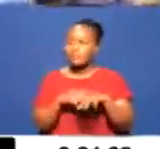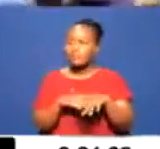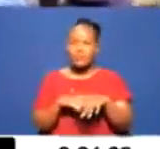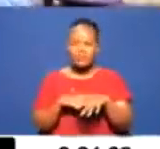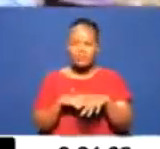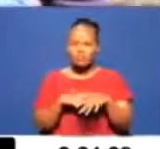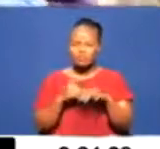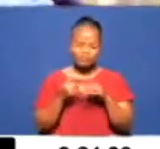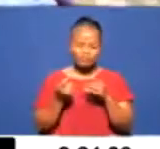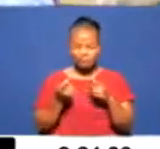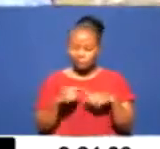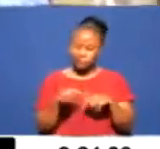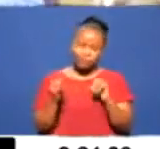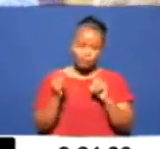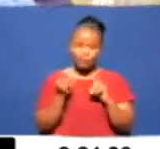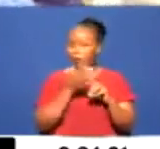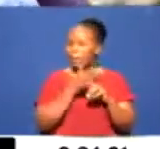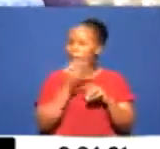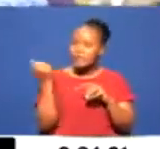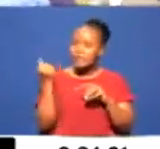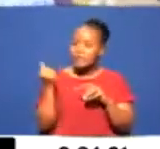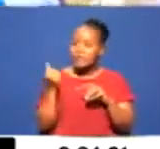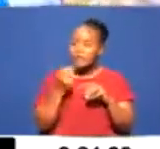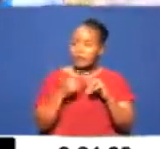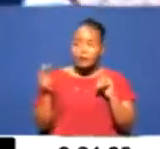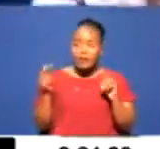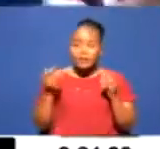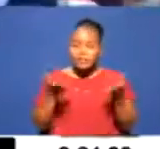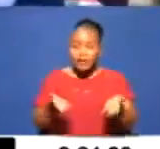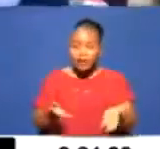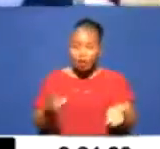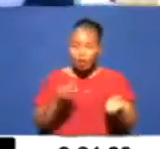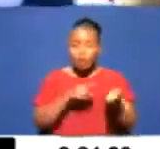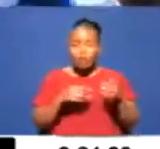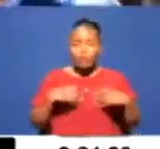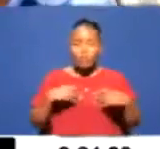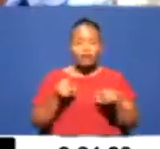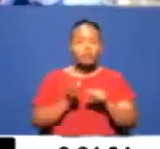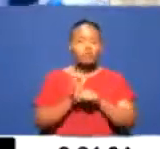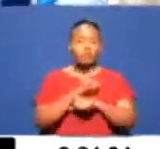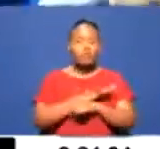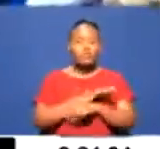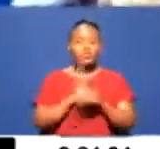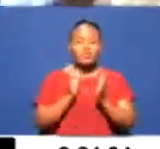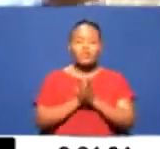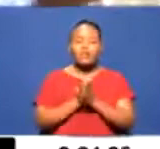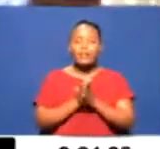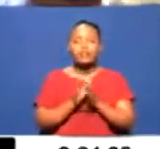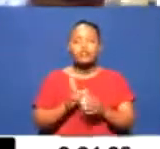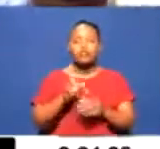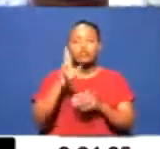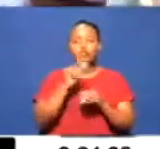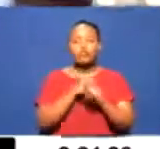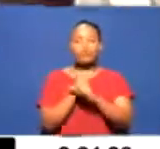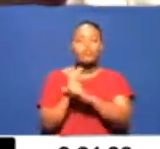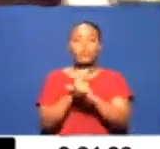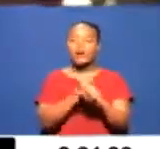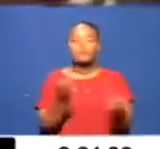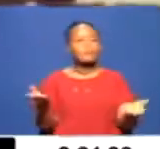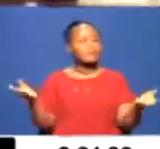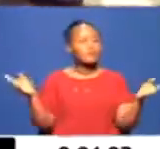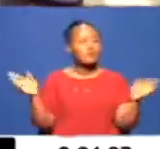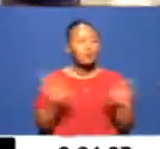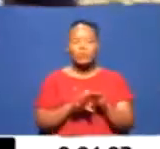better. This time, tumehitiwa na COVID na tumehitiwa na Uhuru Park kuwa imefungo. Tuko congested sana hapa, nika